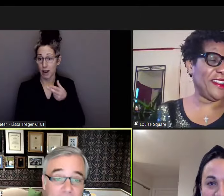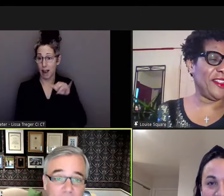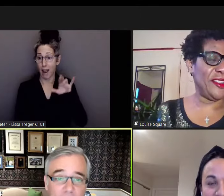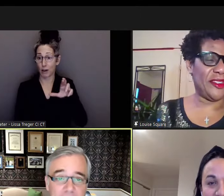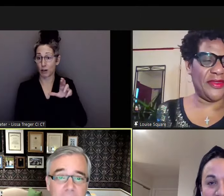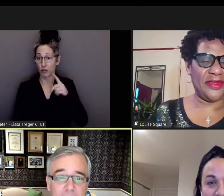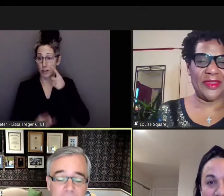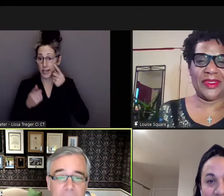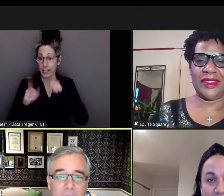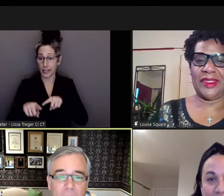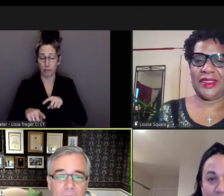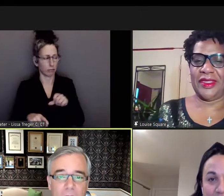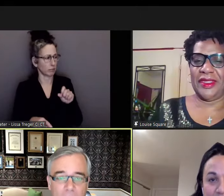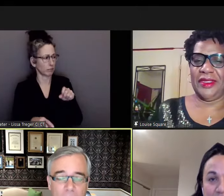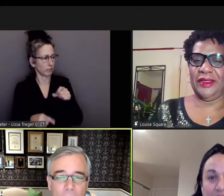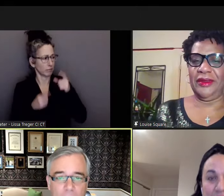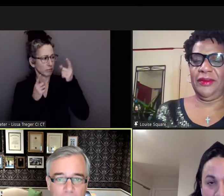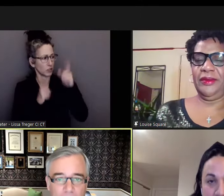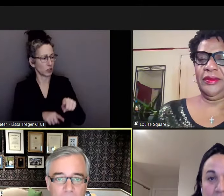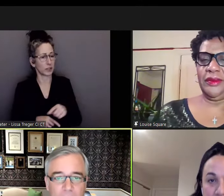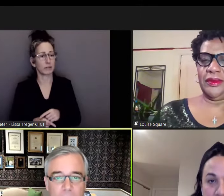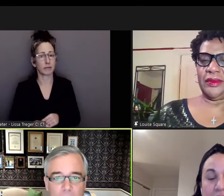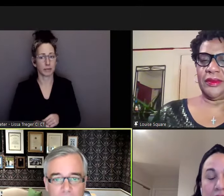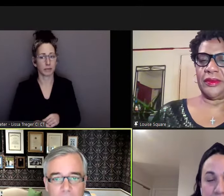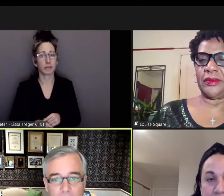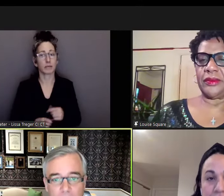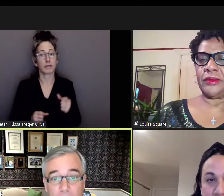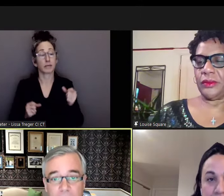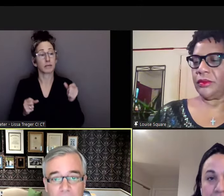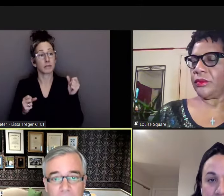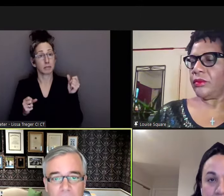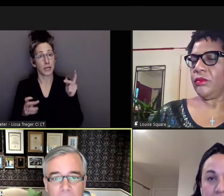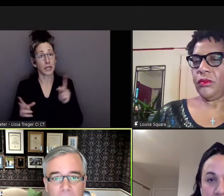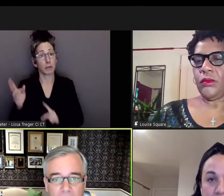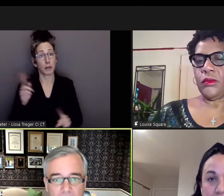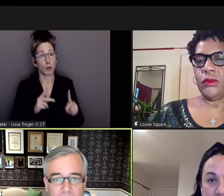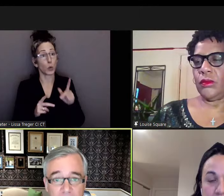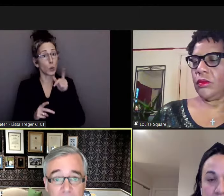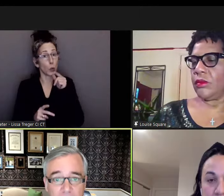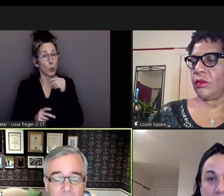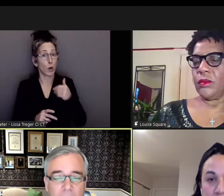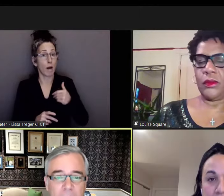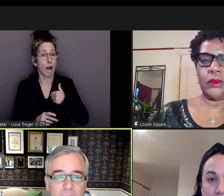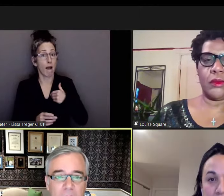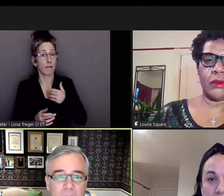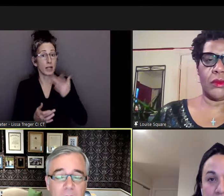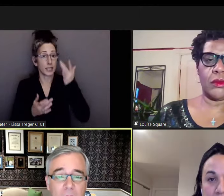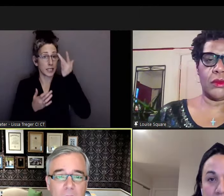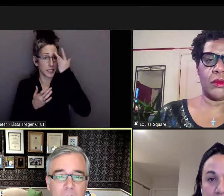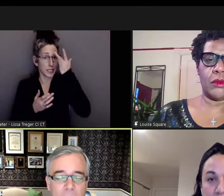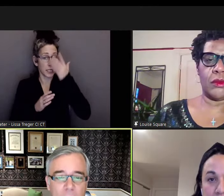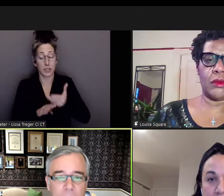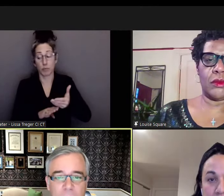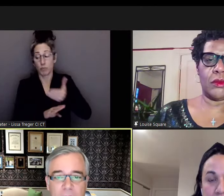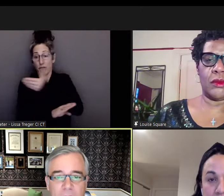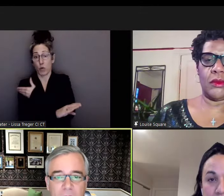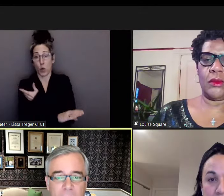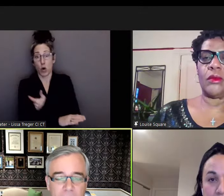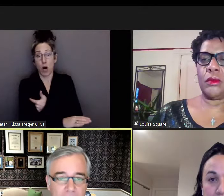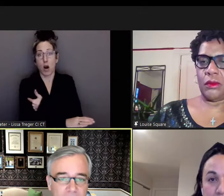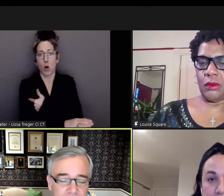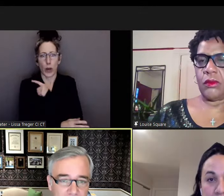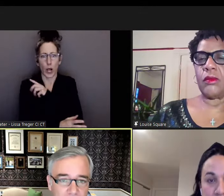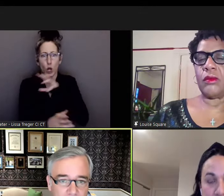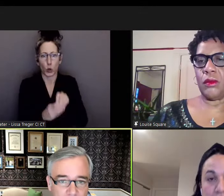do. We did enroll a number of people with comorbidities into the study, and so we do have